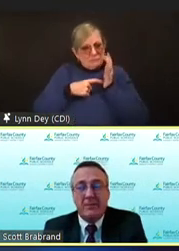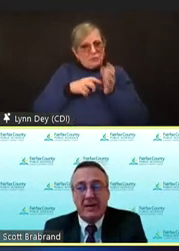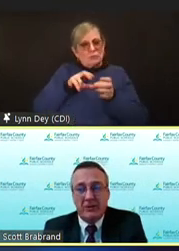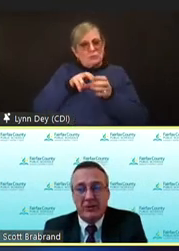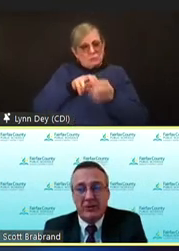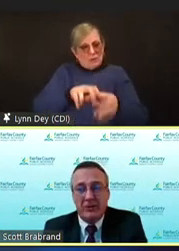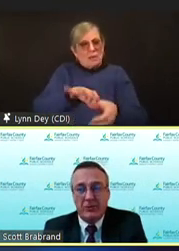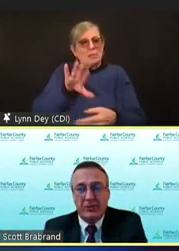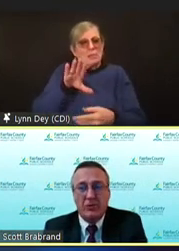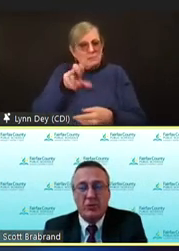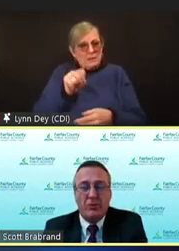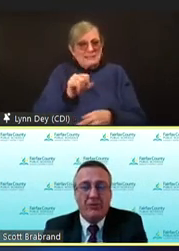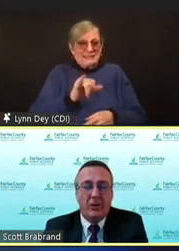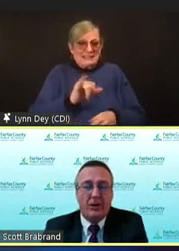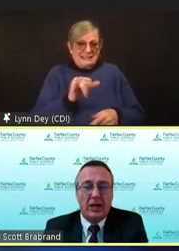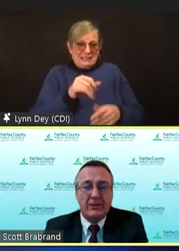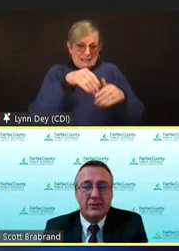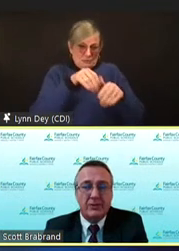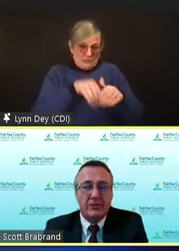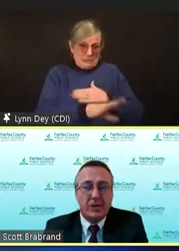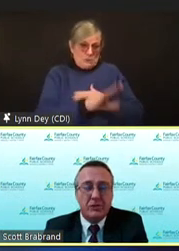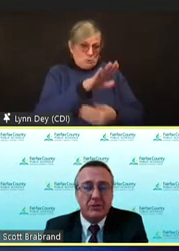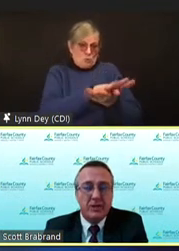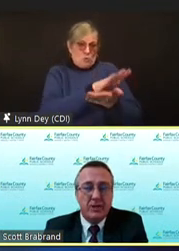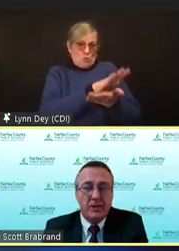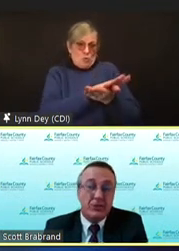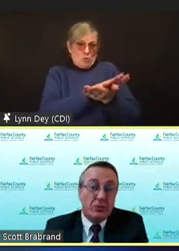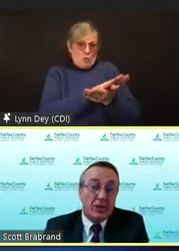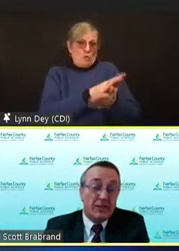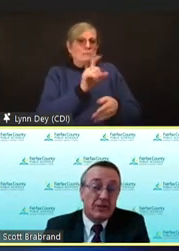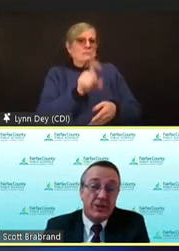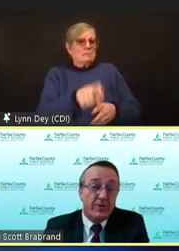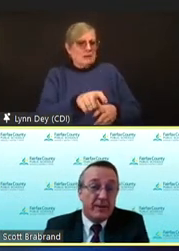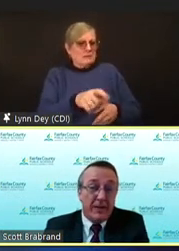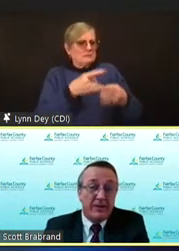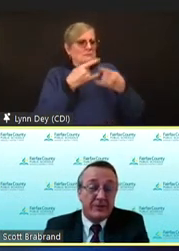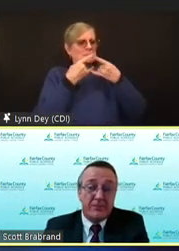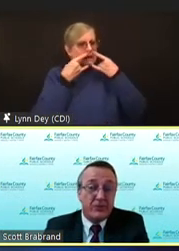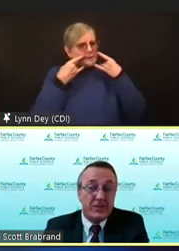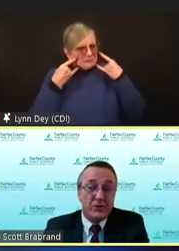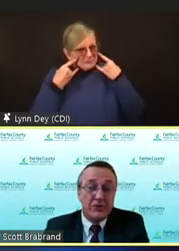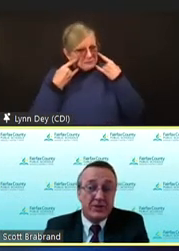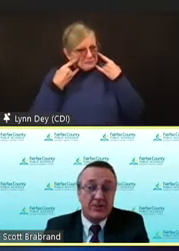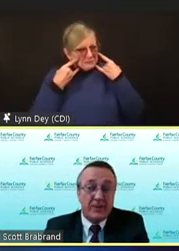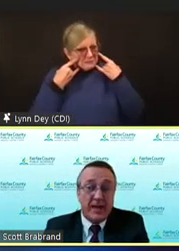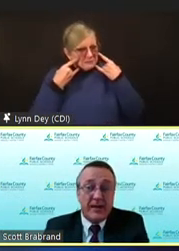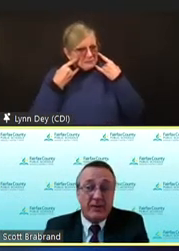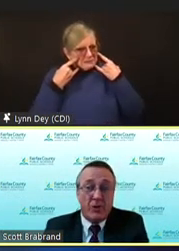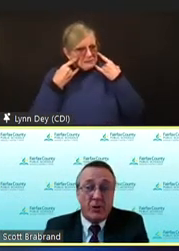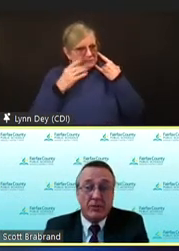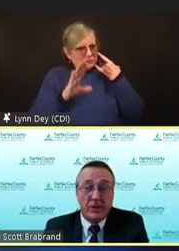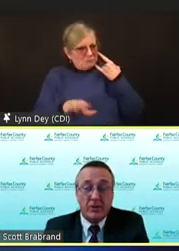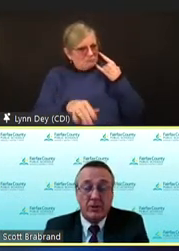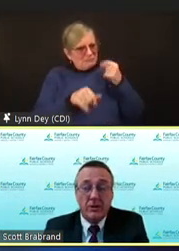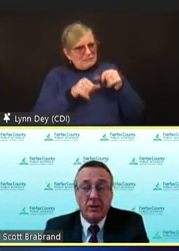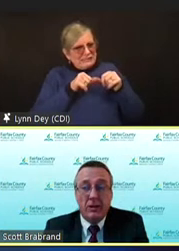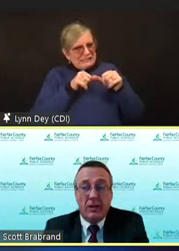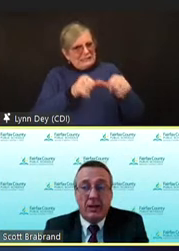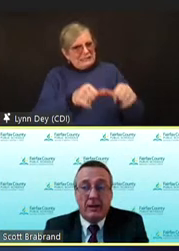they come into the school for classroom instruction. So we're going to continue that policy and procedure just as we have all